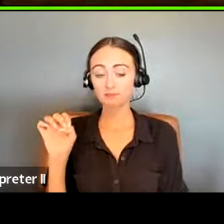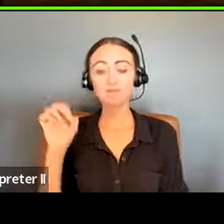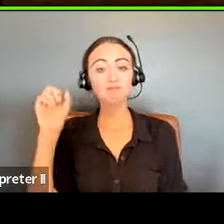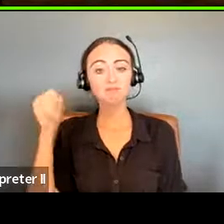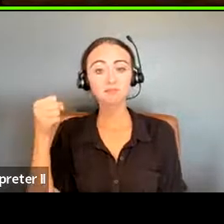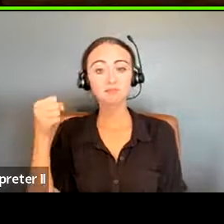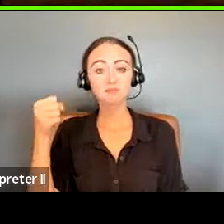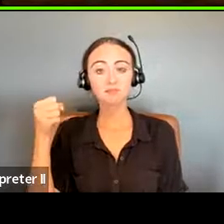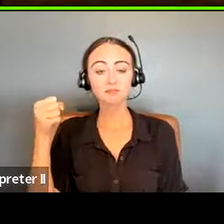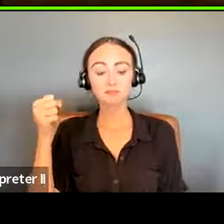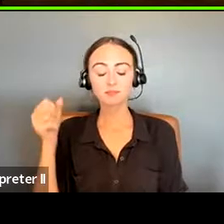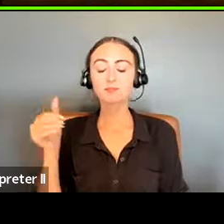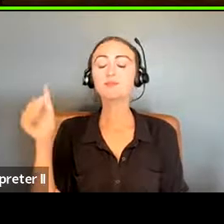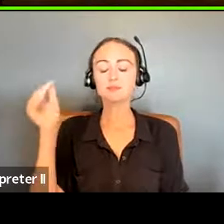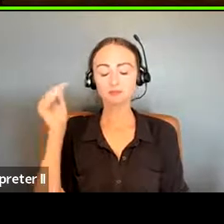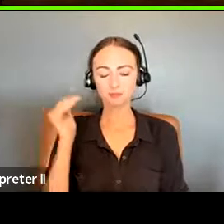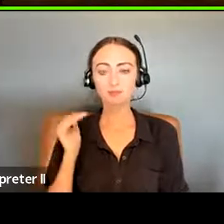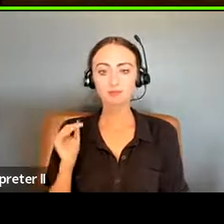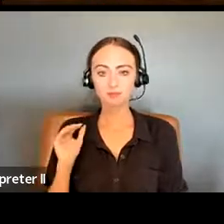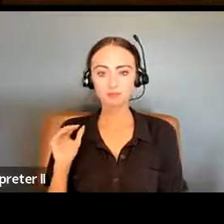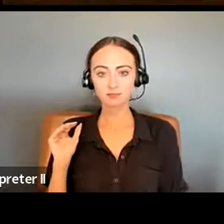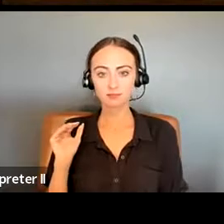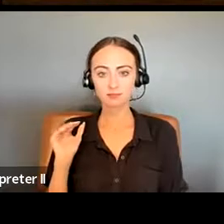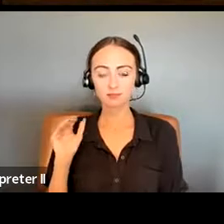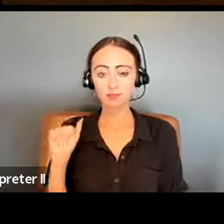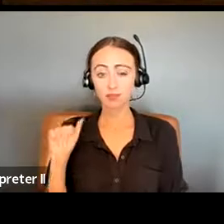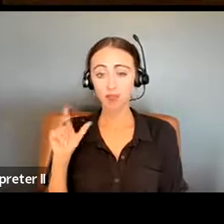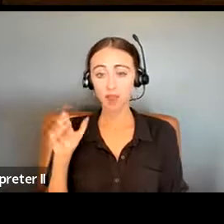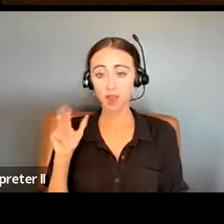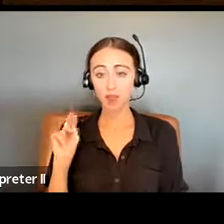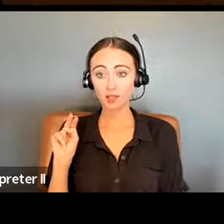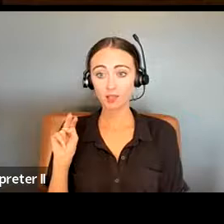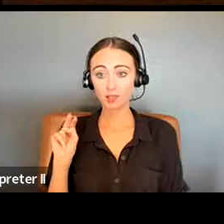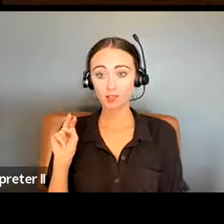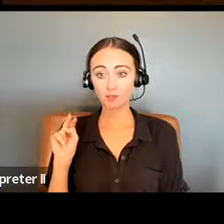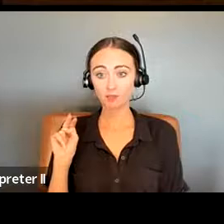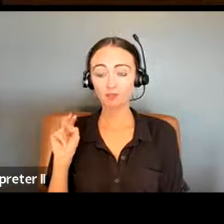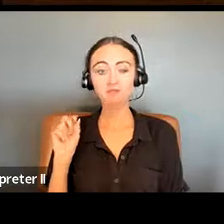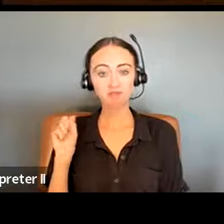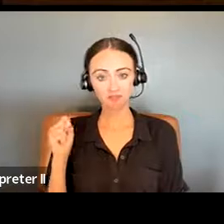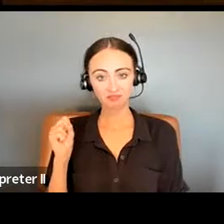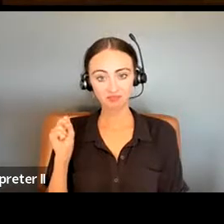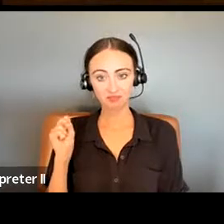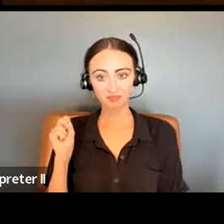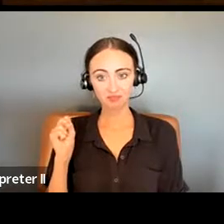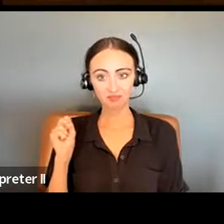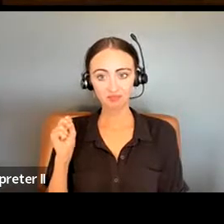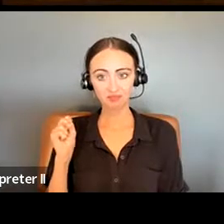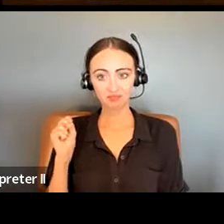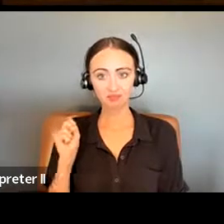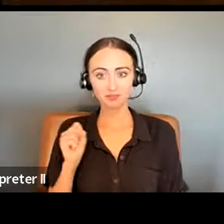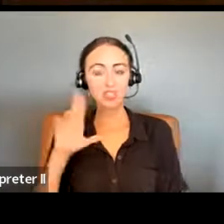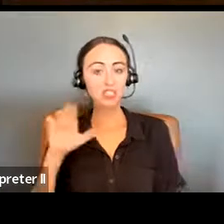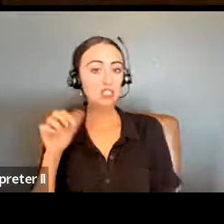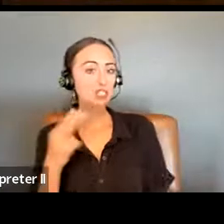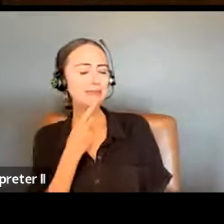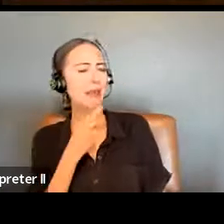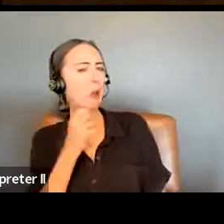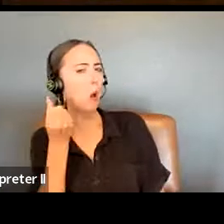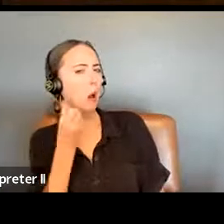Yes. Councilmember Trahan White votes yes. Councilmember Allen. Yes. Can you hang on? I have to vote.